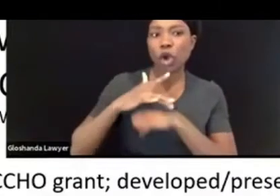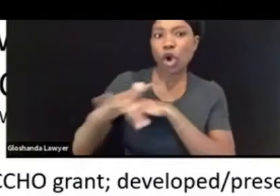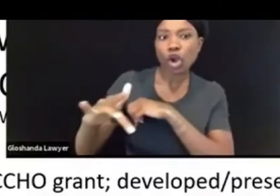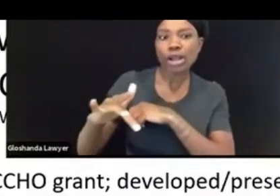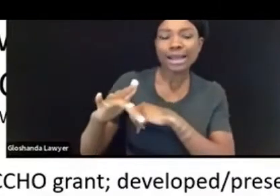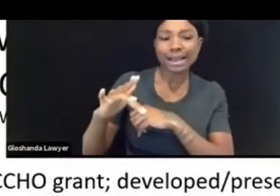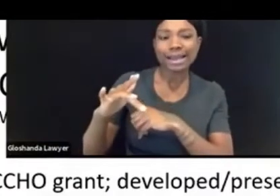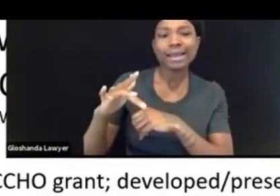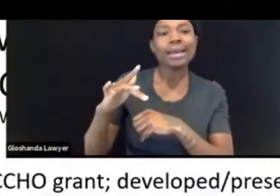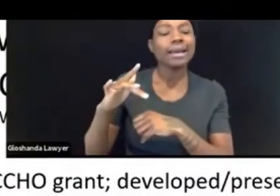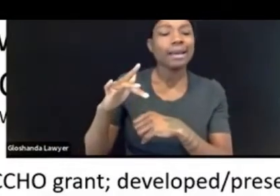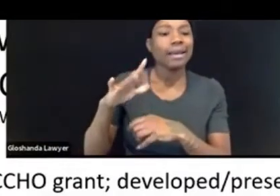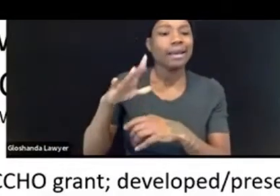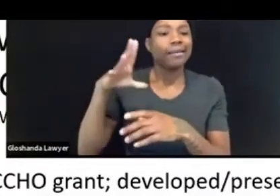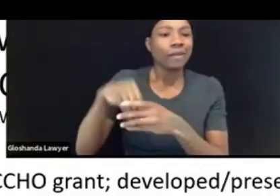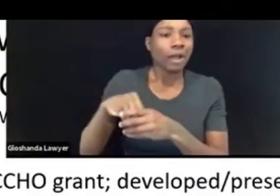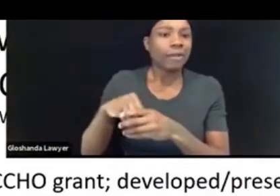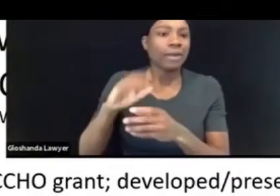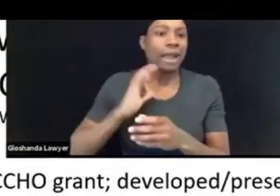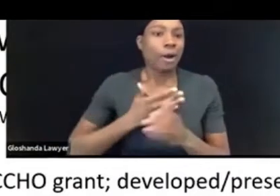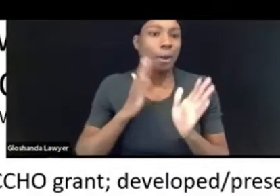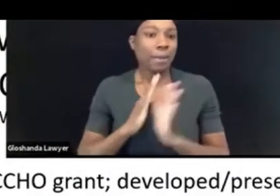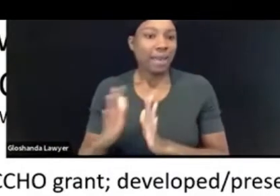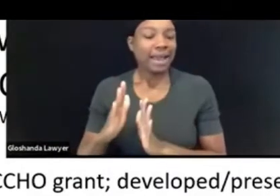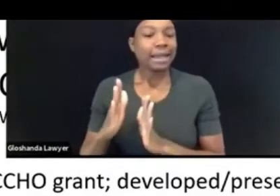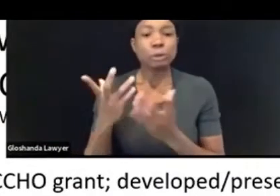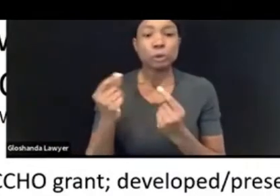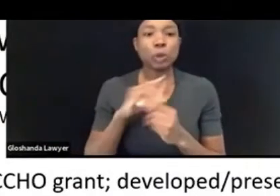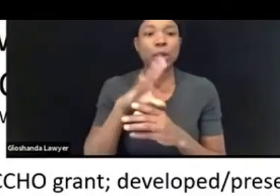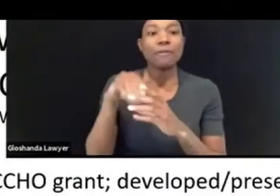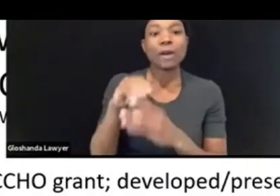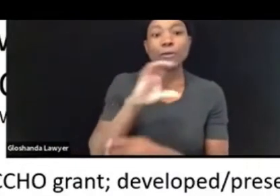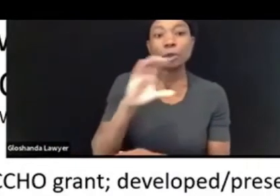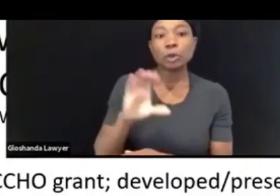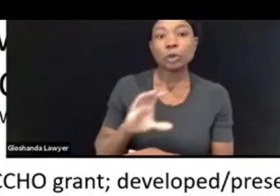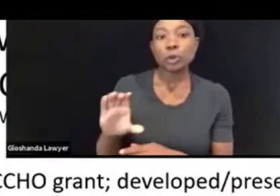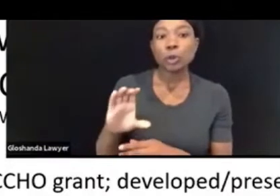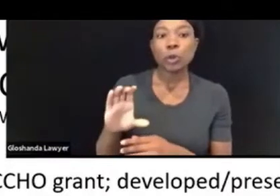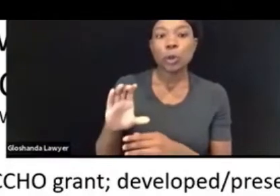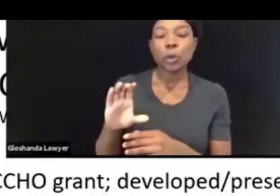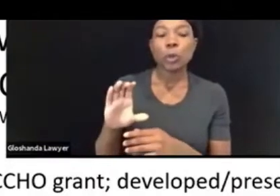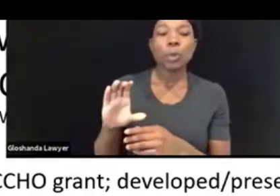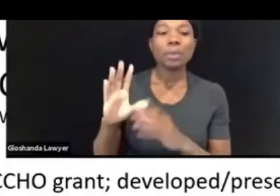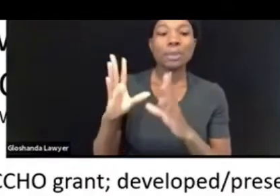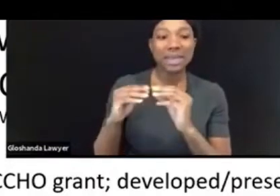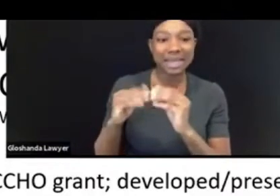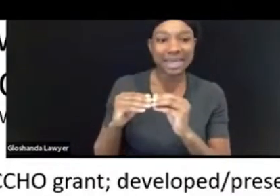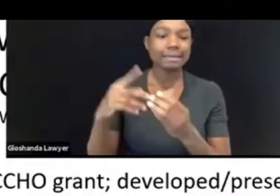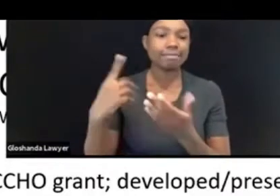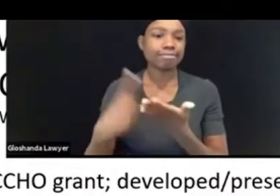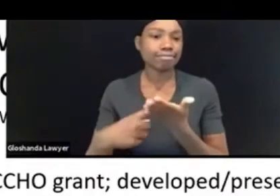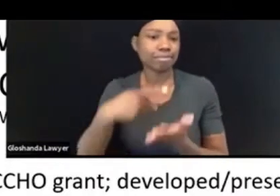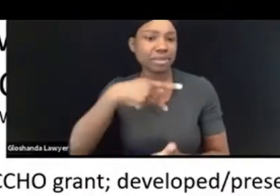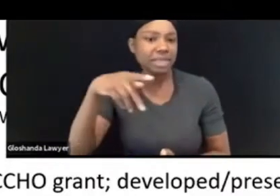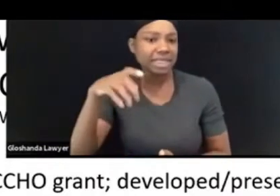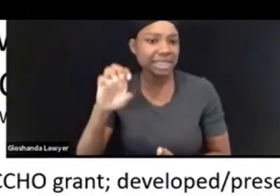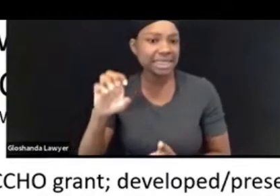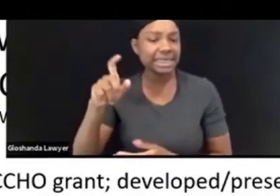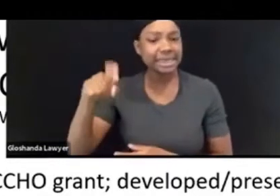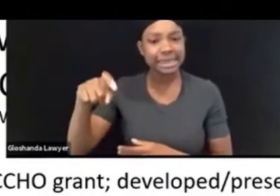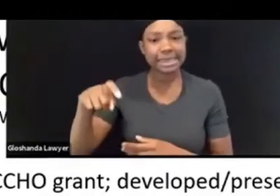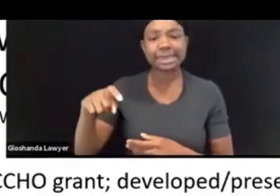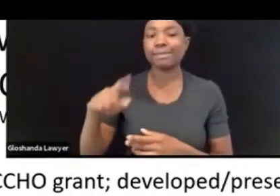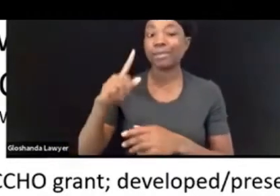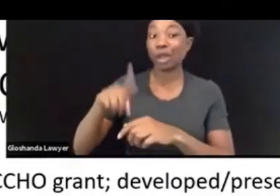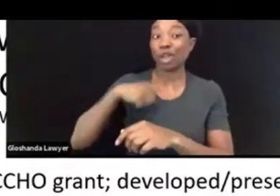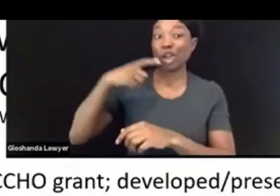calls, we would discuss facility PPE needs. Long-term care administrators, not patient-serving